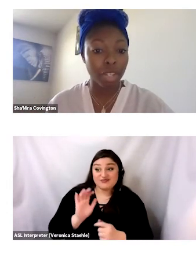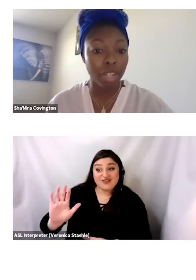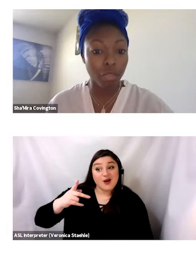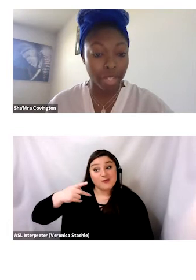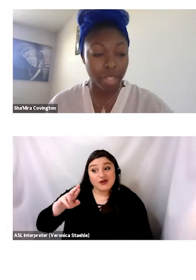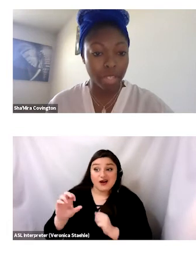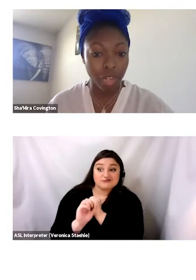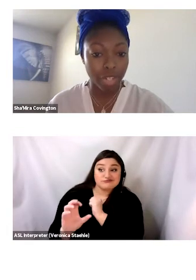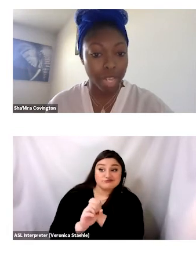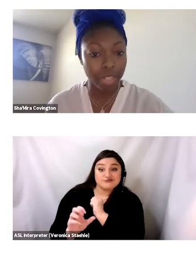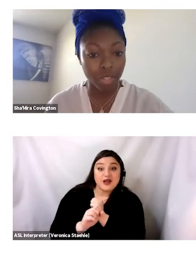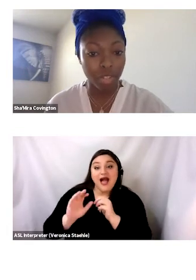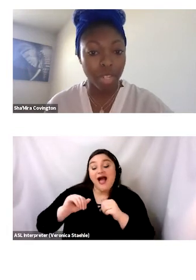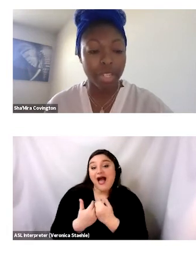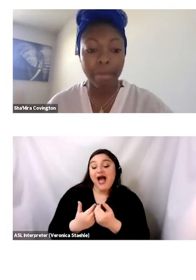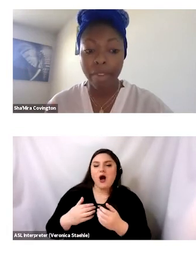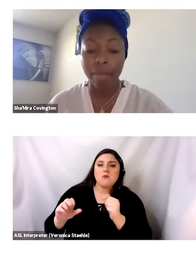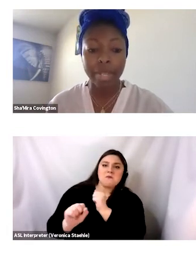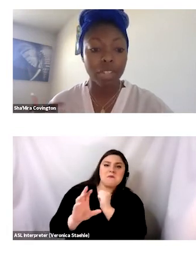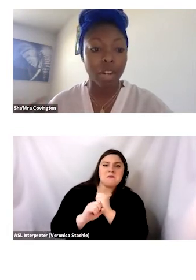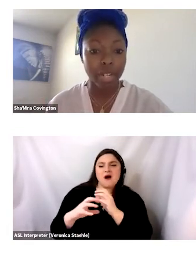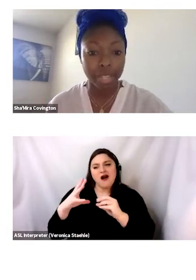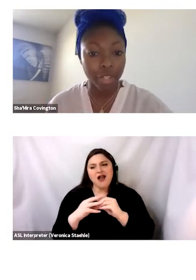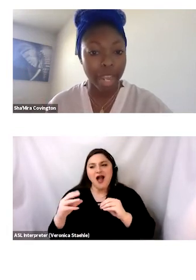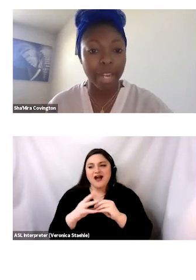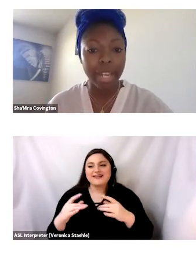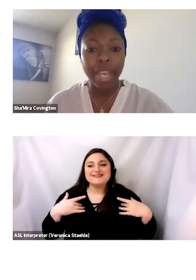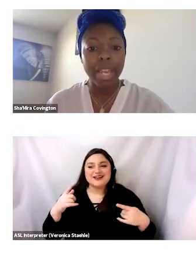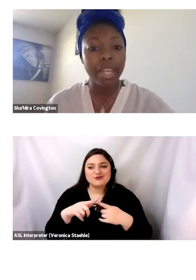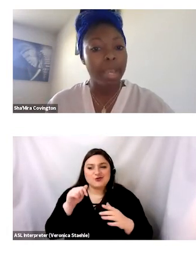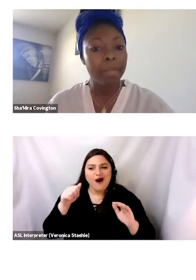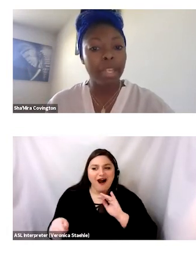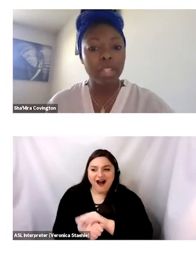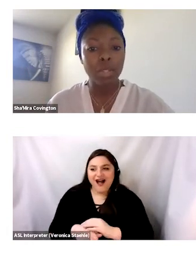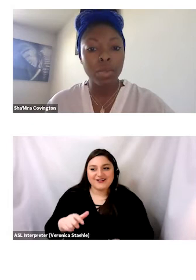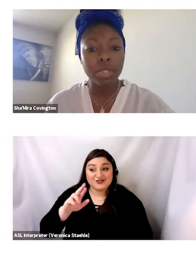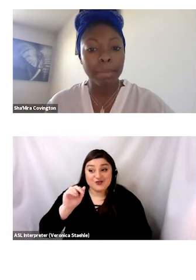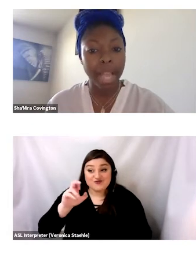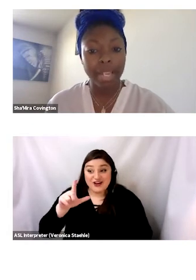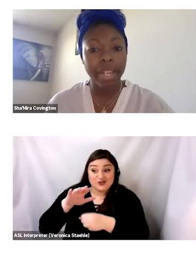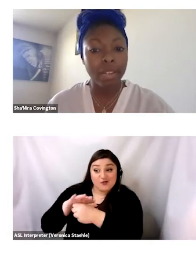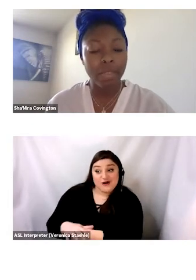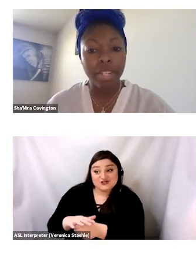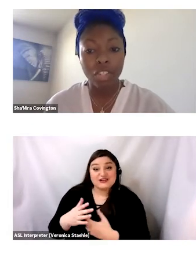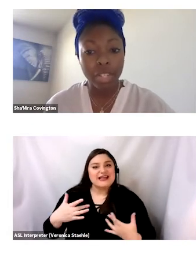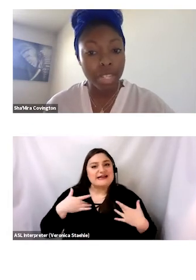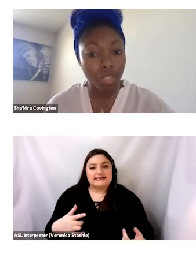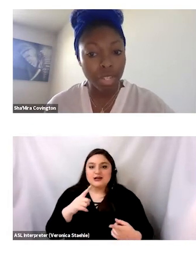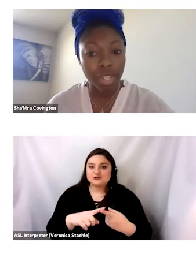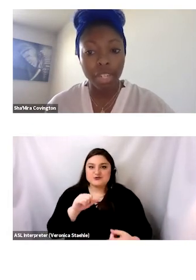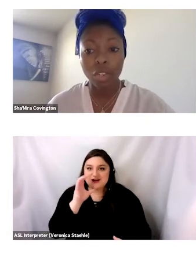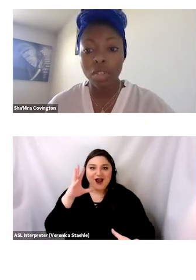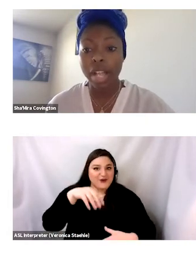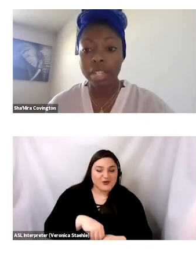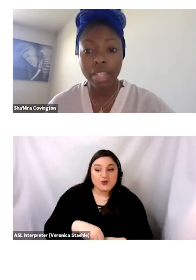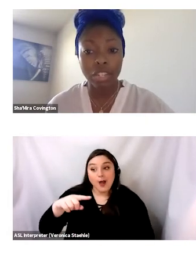much erases a racialized history, as some of y'all mentioned already in the chat. It namely excludes Black and Native Indigenous